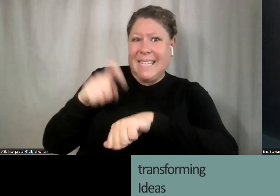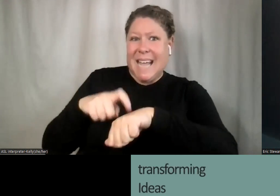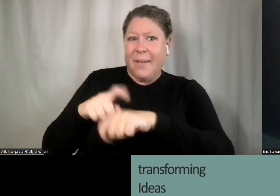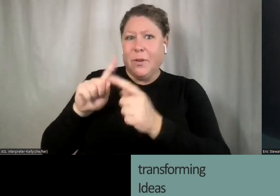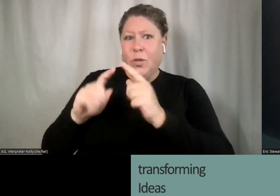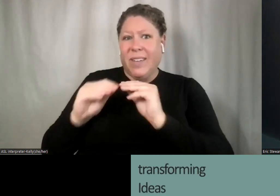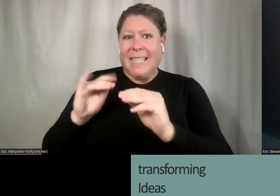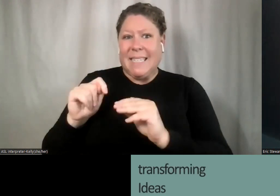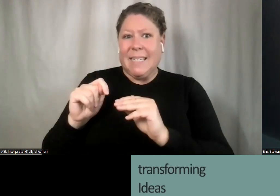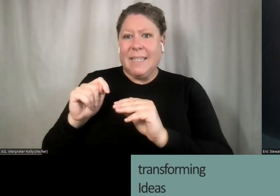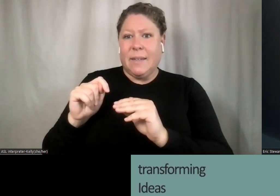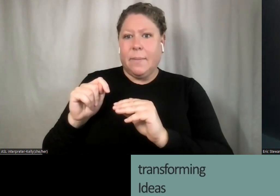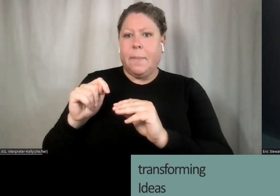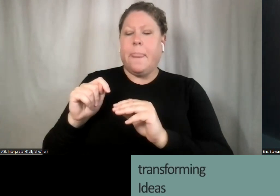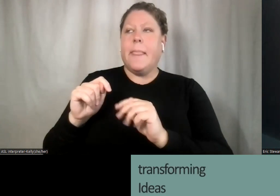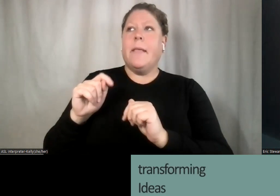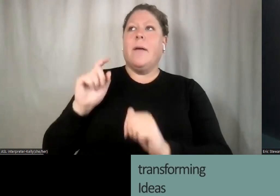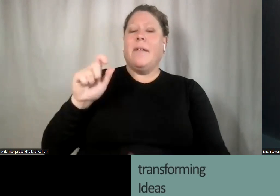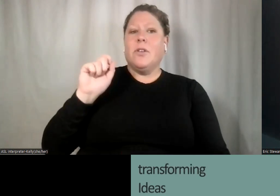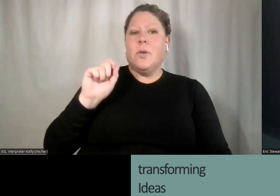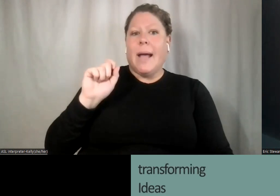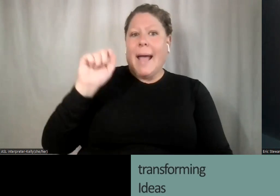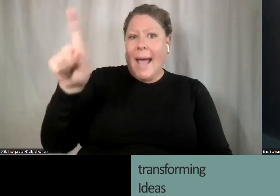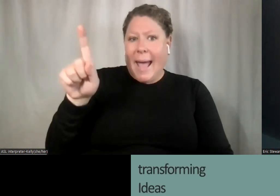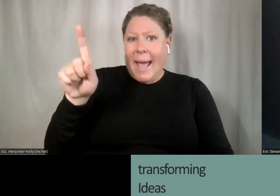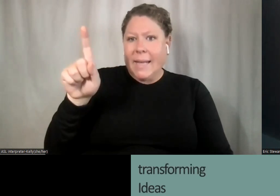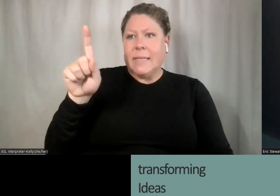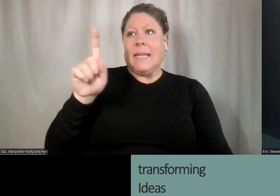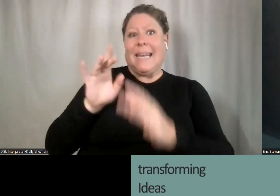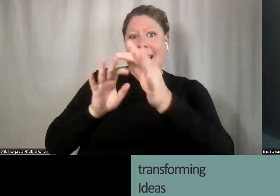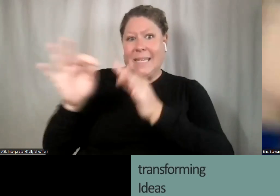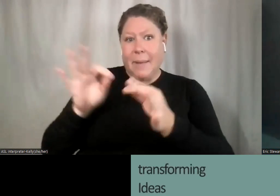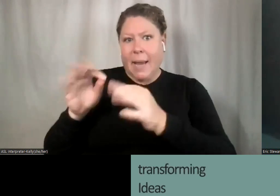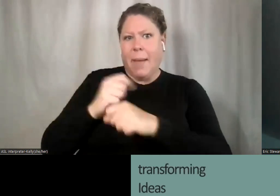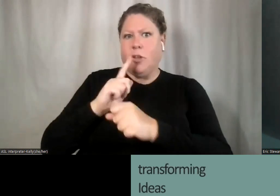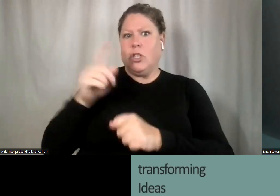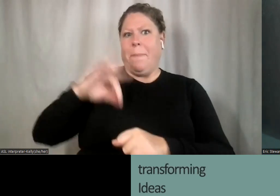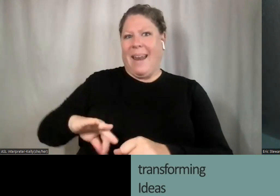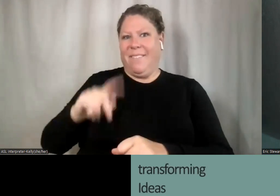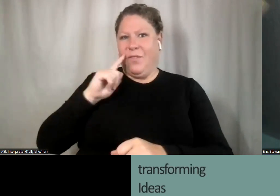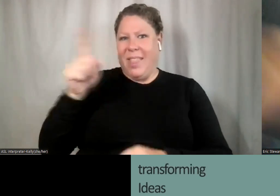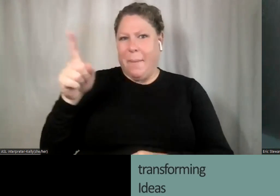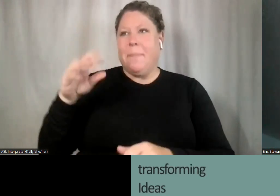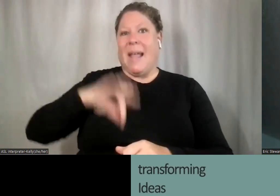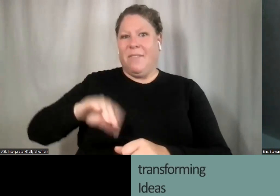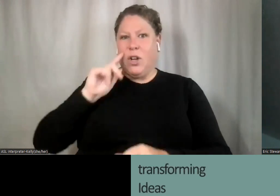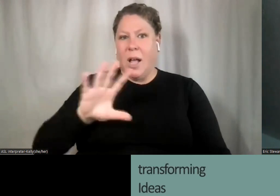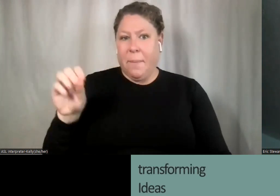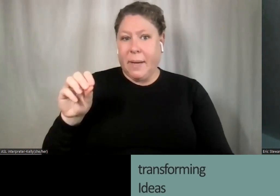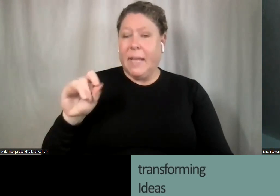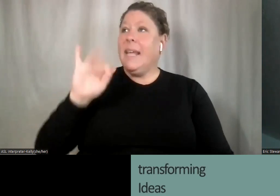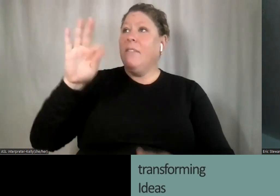to ask in a way that presents this on the benefit to them. If you give me more time, we're going to have a